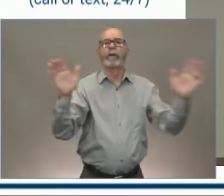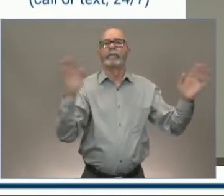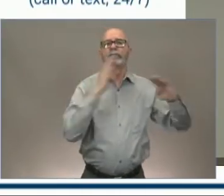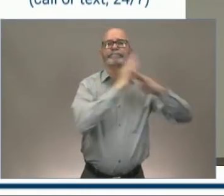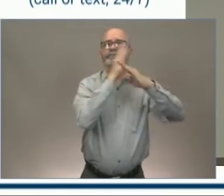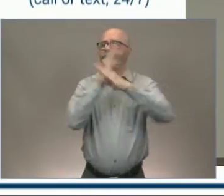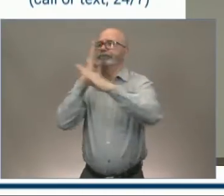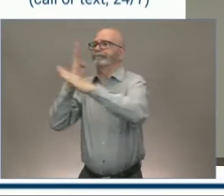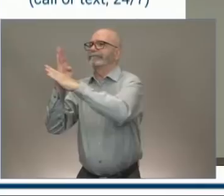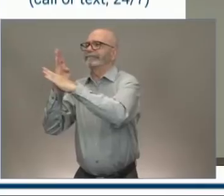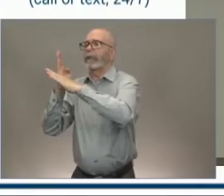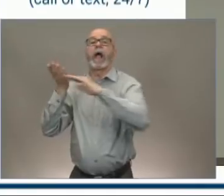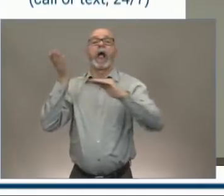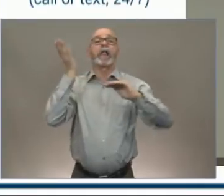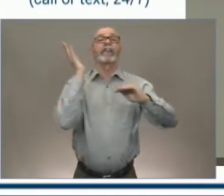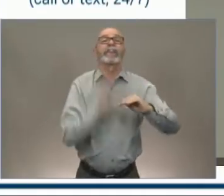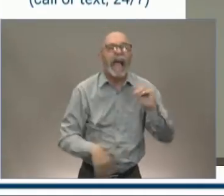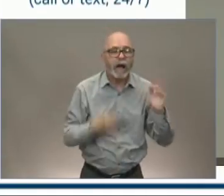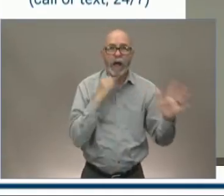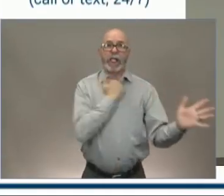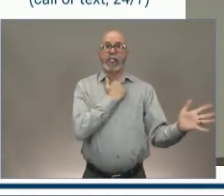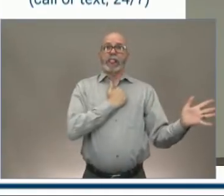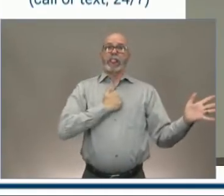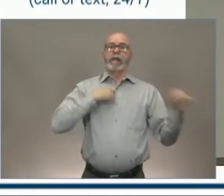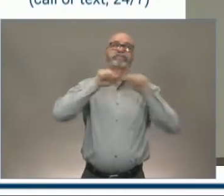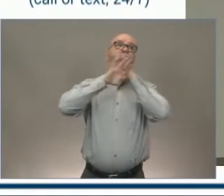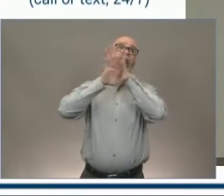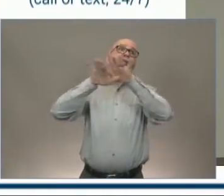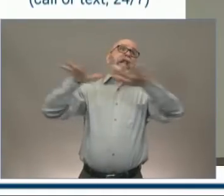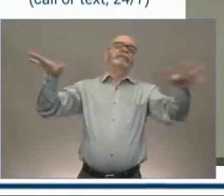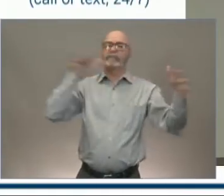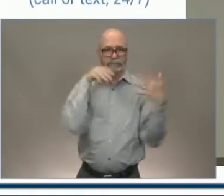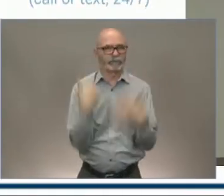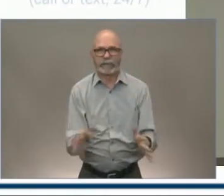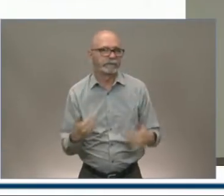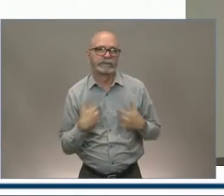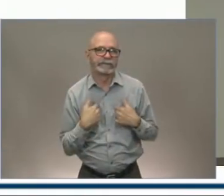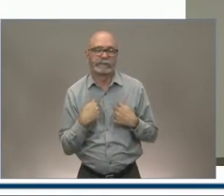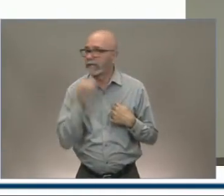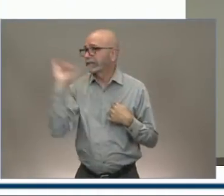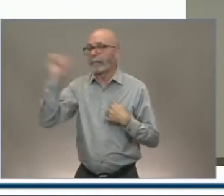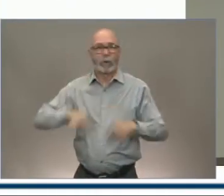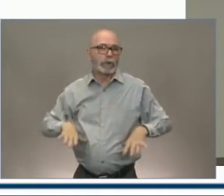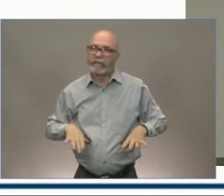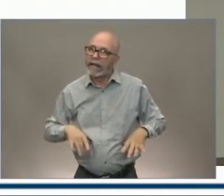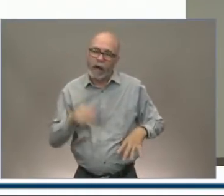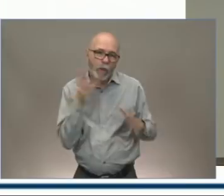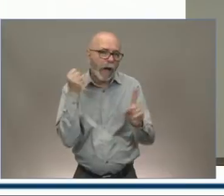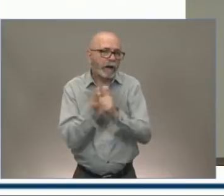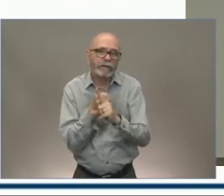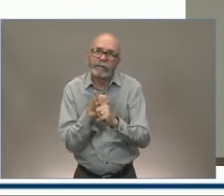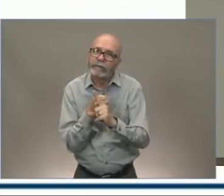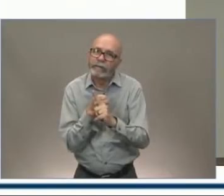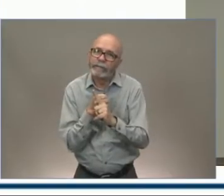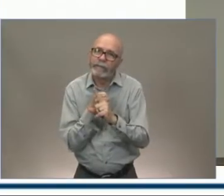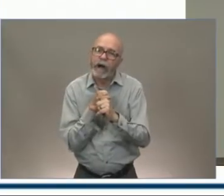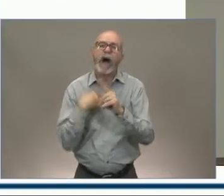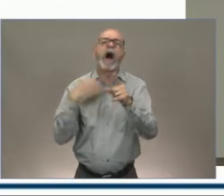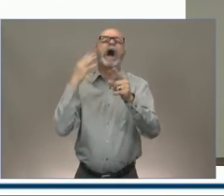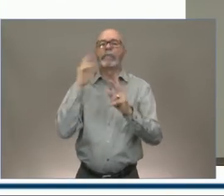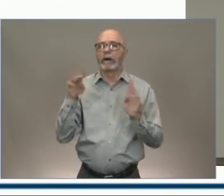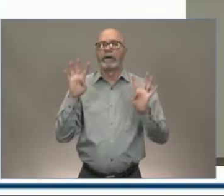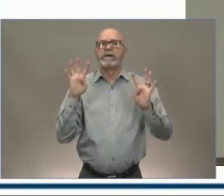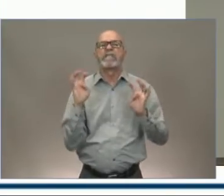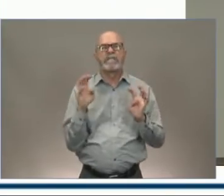spreading outbreak of a variant like as what has happened in Newfoundland. I fully recognize that restrictions are challenging, that